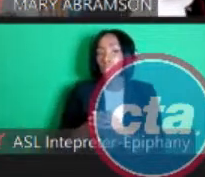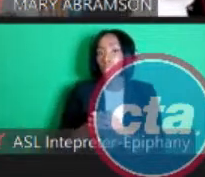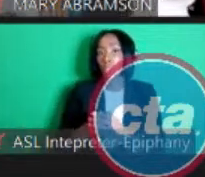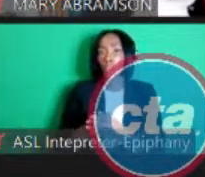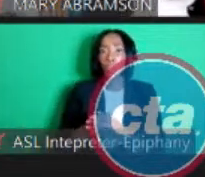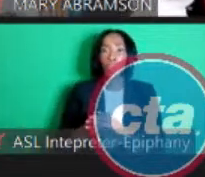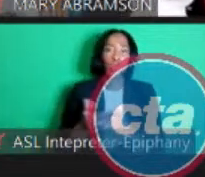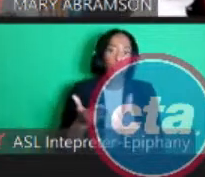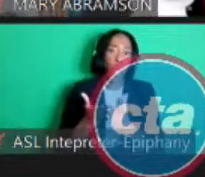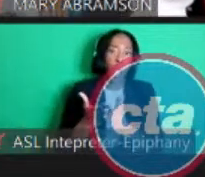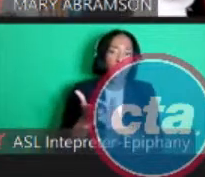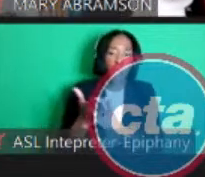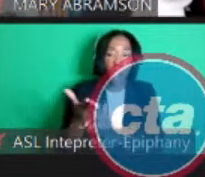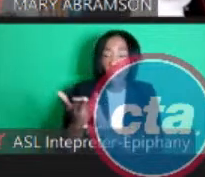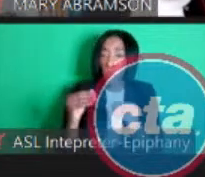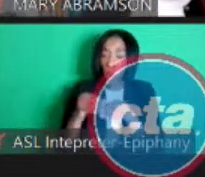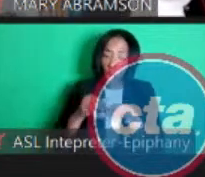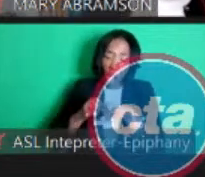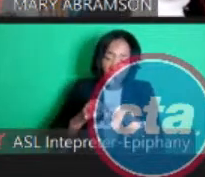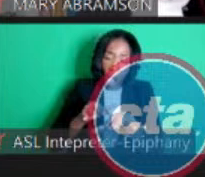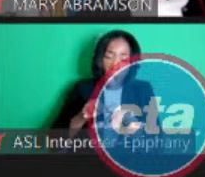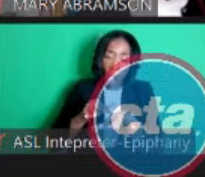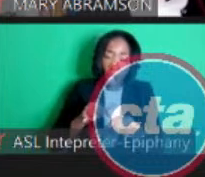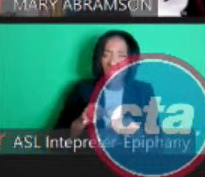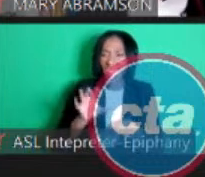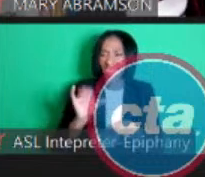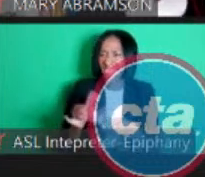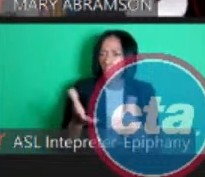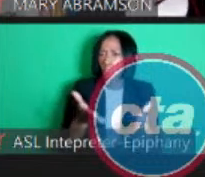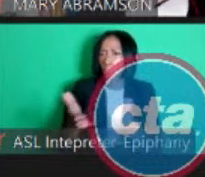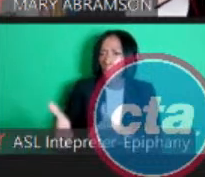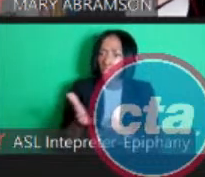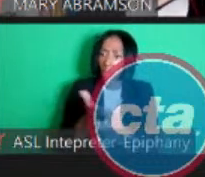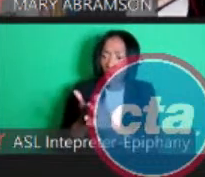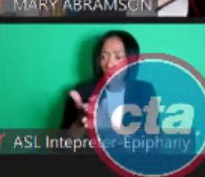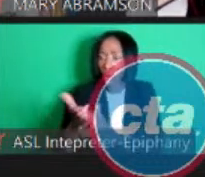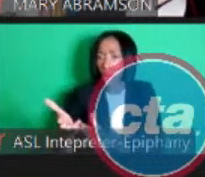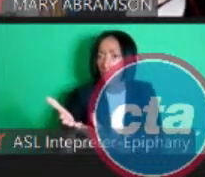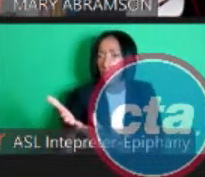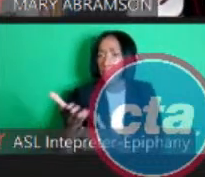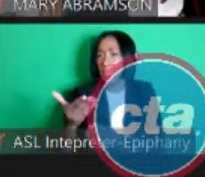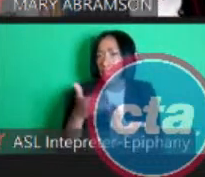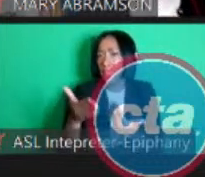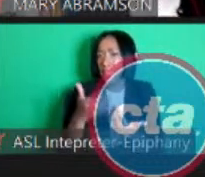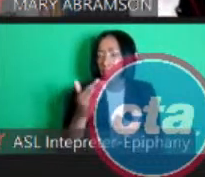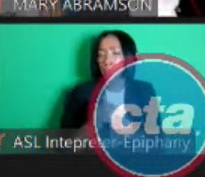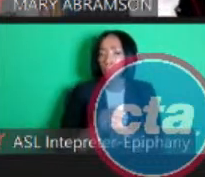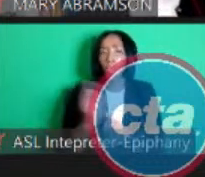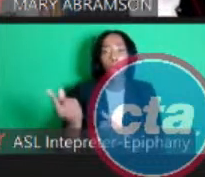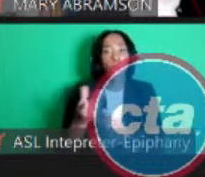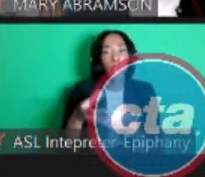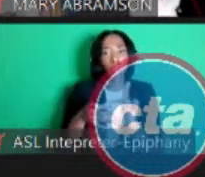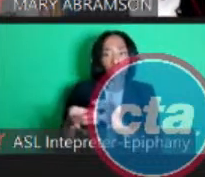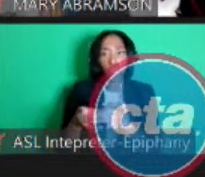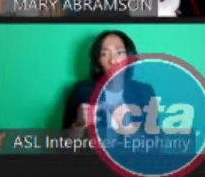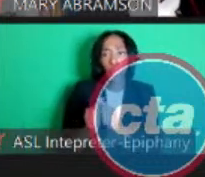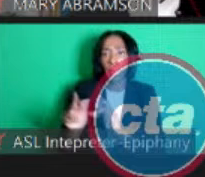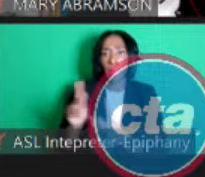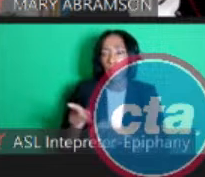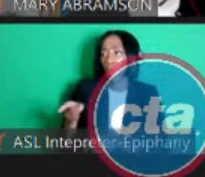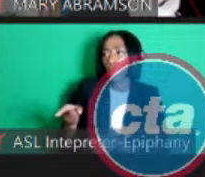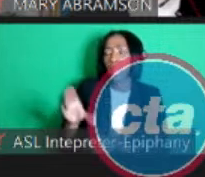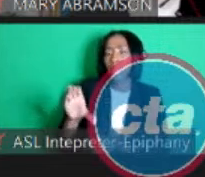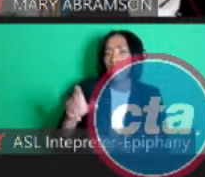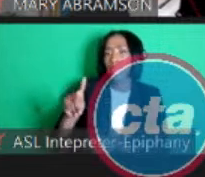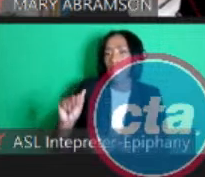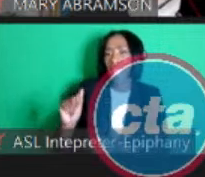more congested intersections. We're always coordinating with folks at CTA in terms of changes